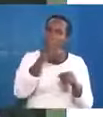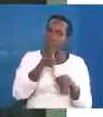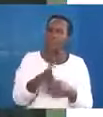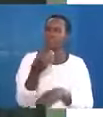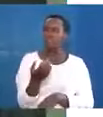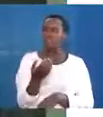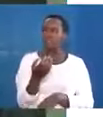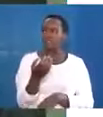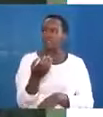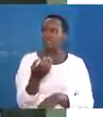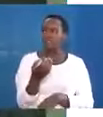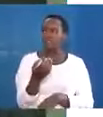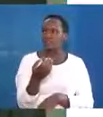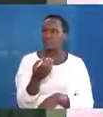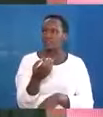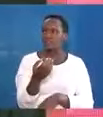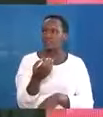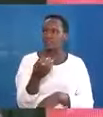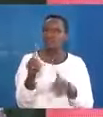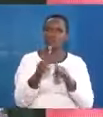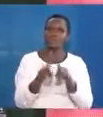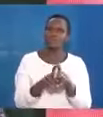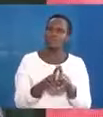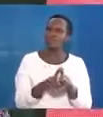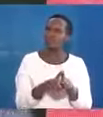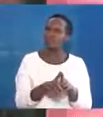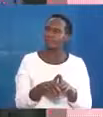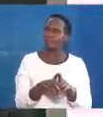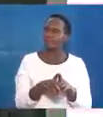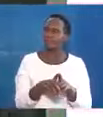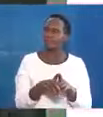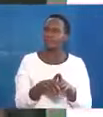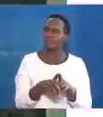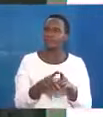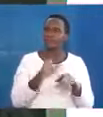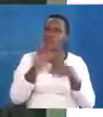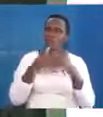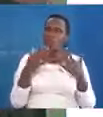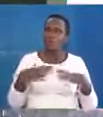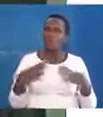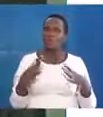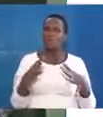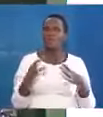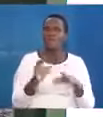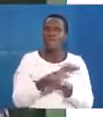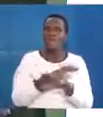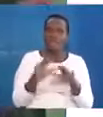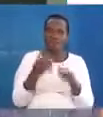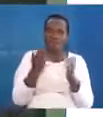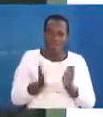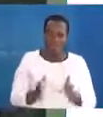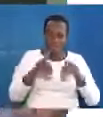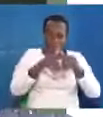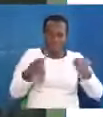go into the ballot box there and will vote for somebody. So everybody, there's nobody who is neutral. I appoint